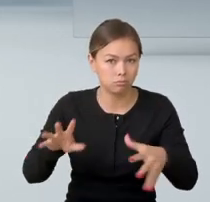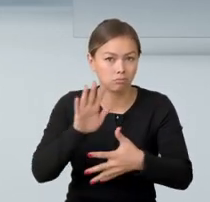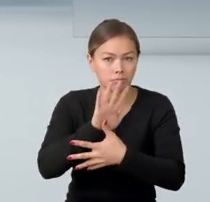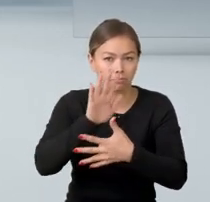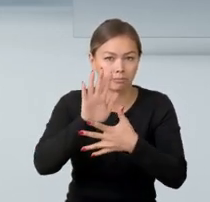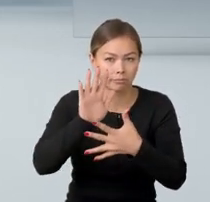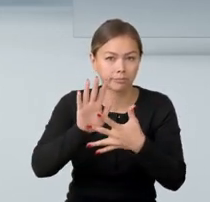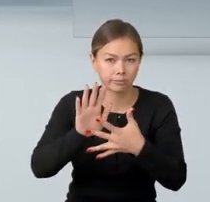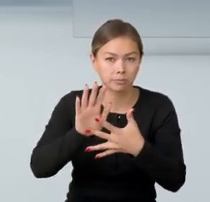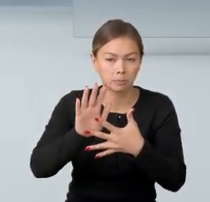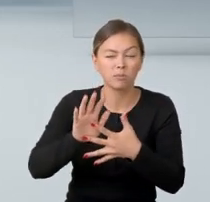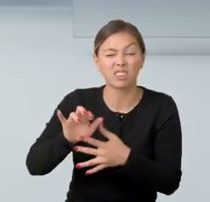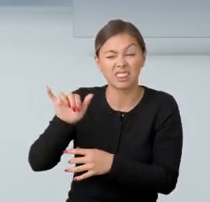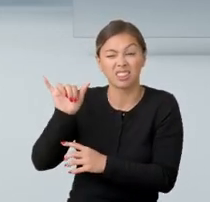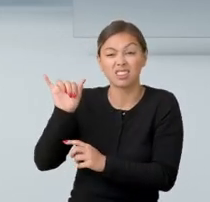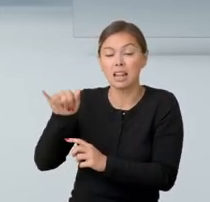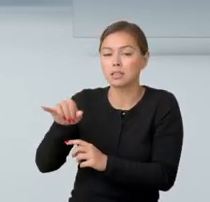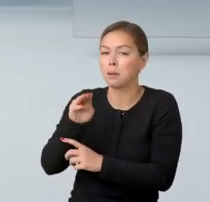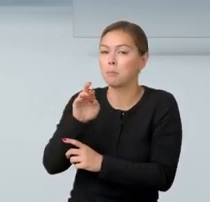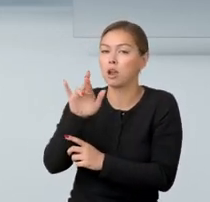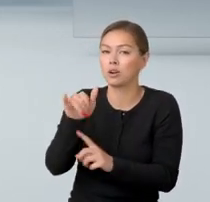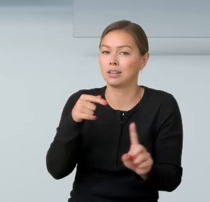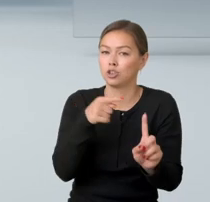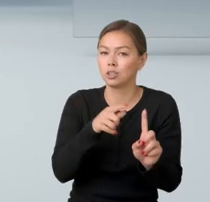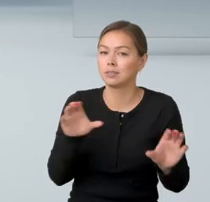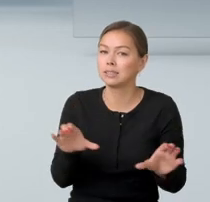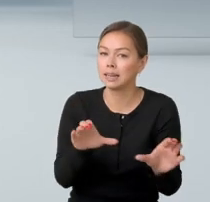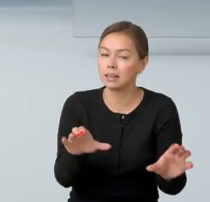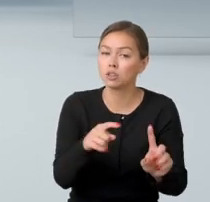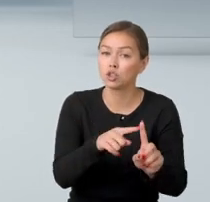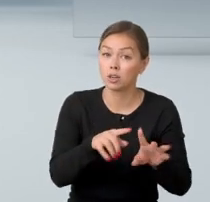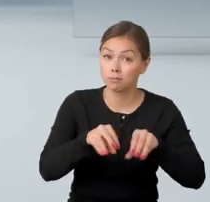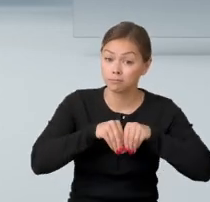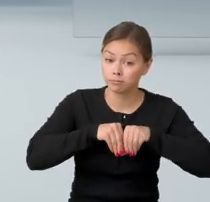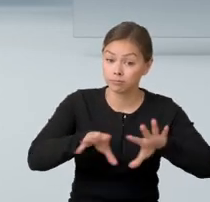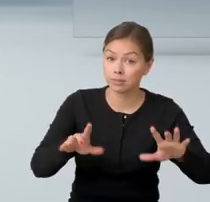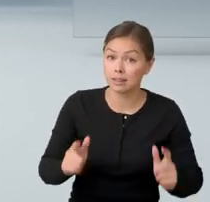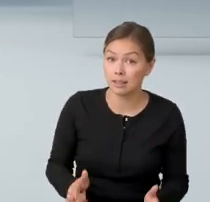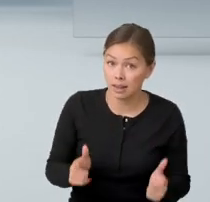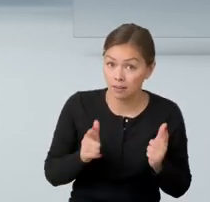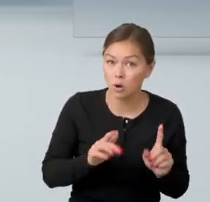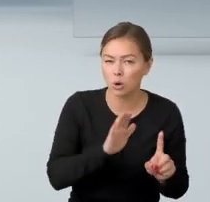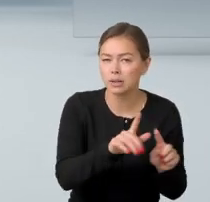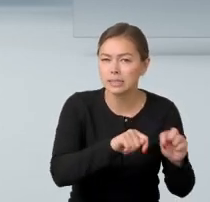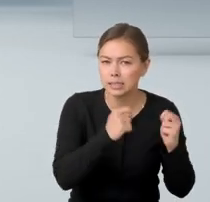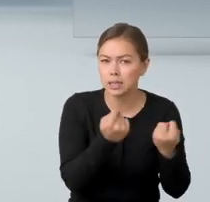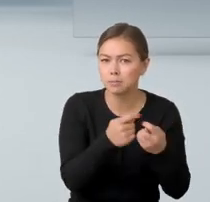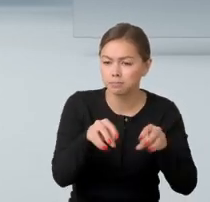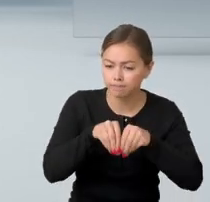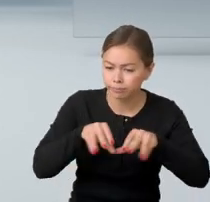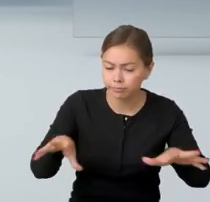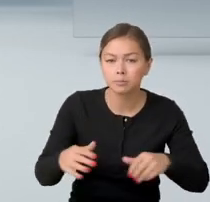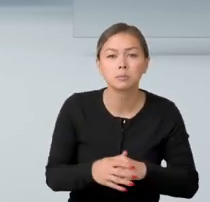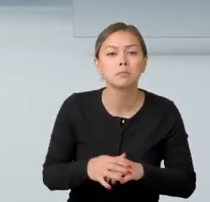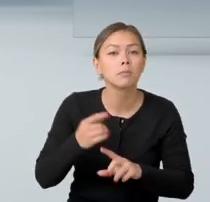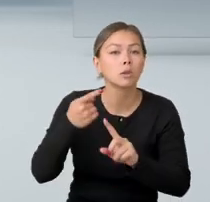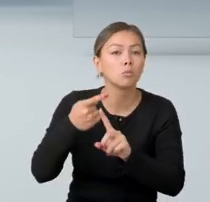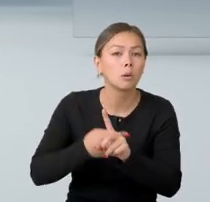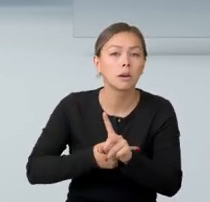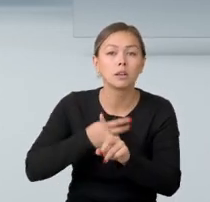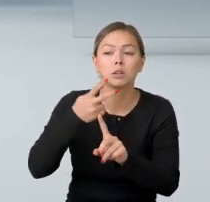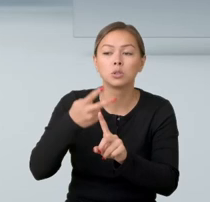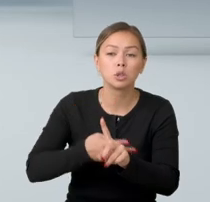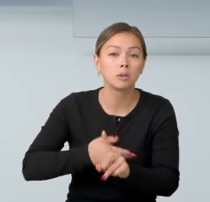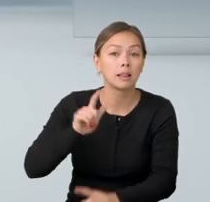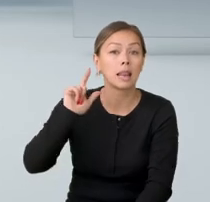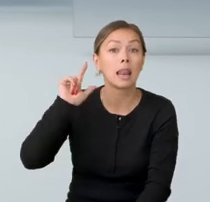and it this is exactly what Mary did so she went live she and his her team went live with